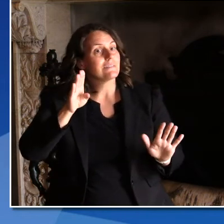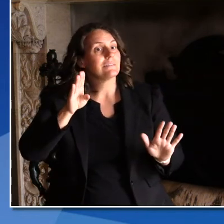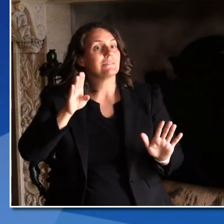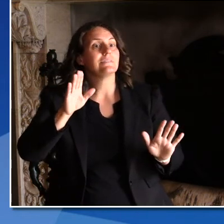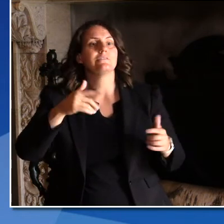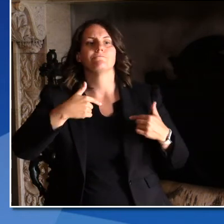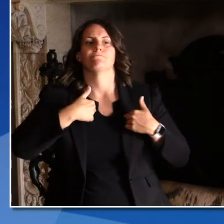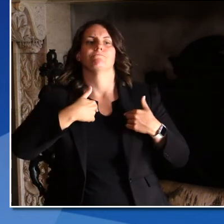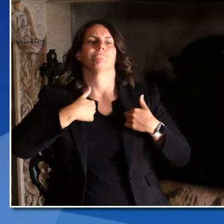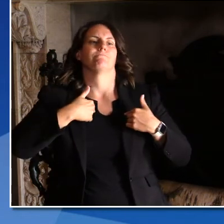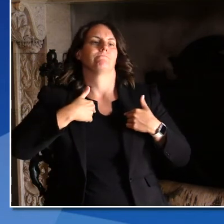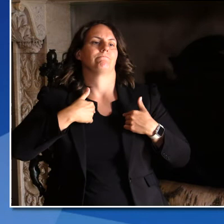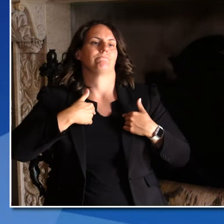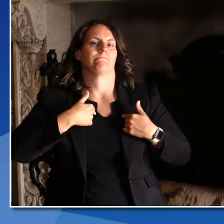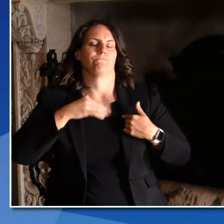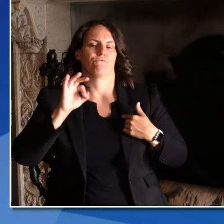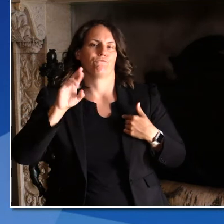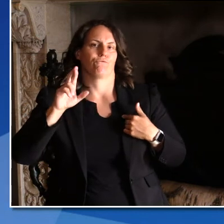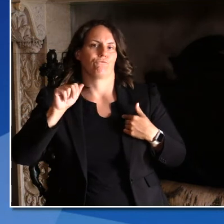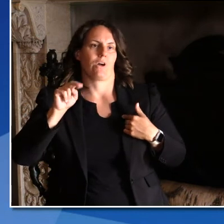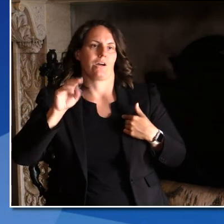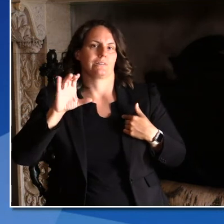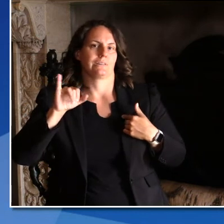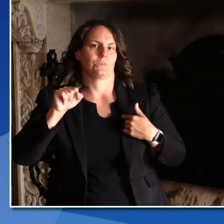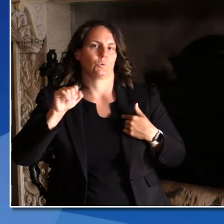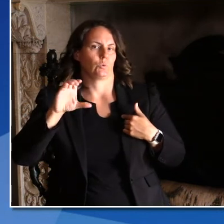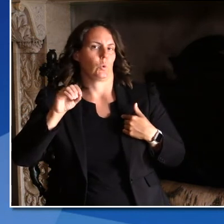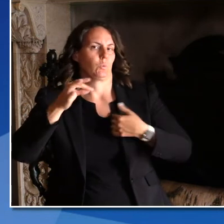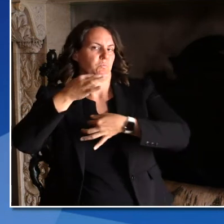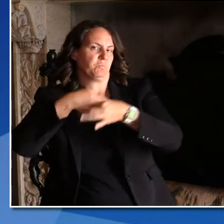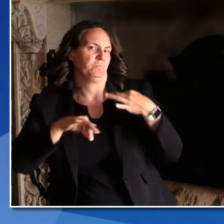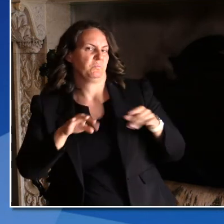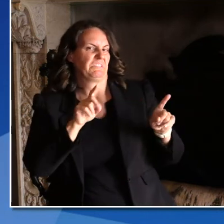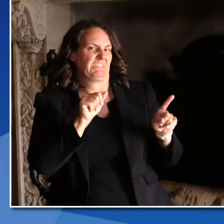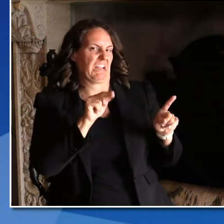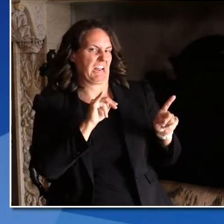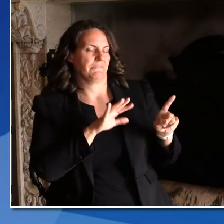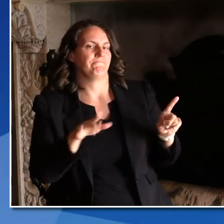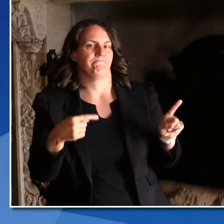instead of Danny. I am just wondering